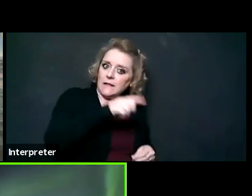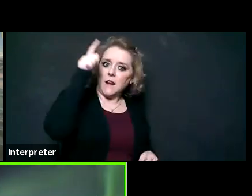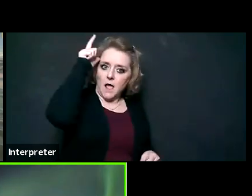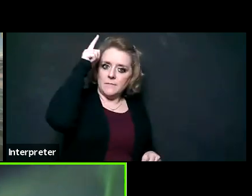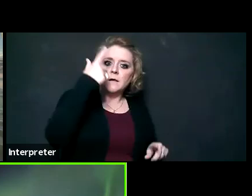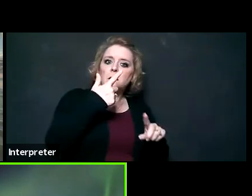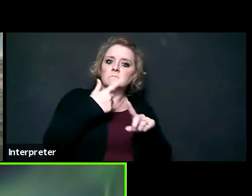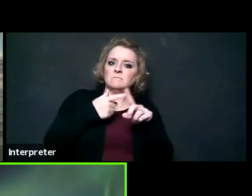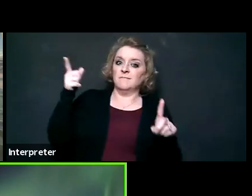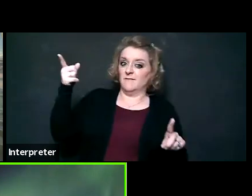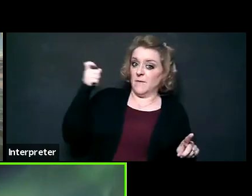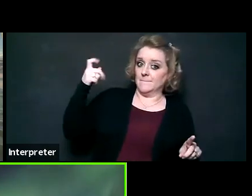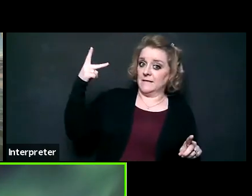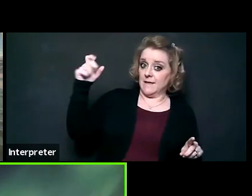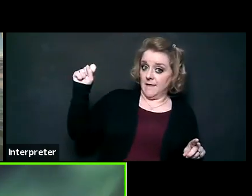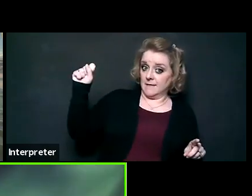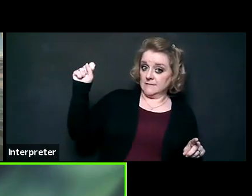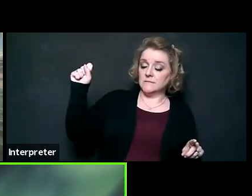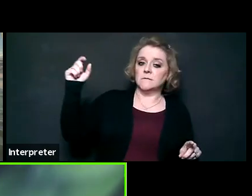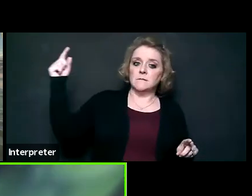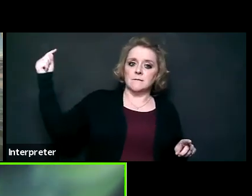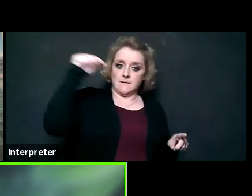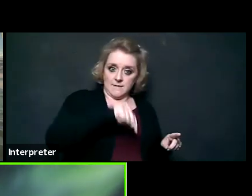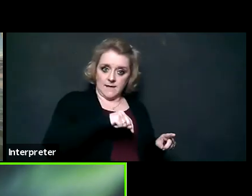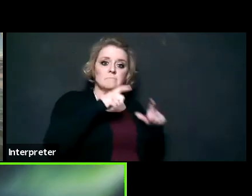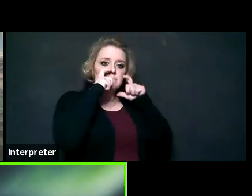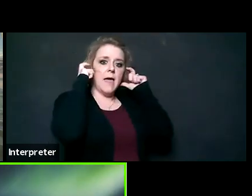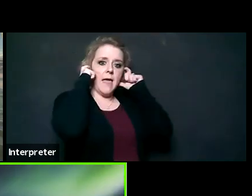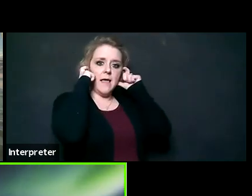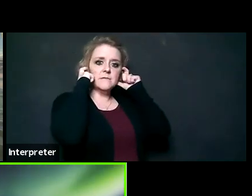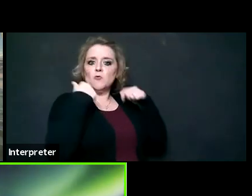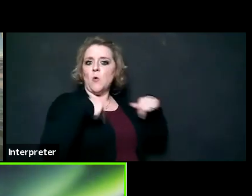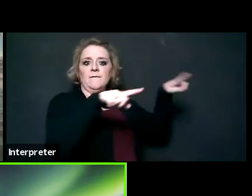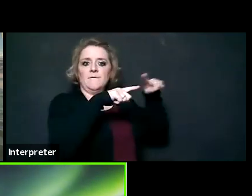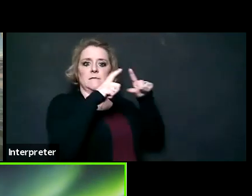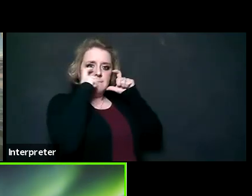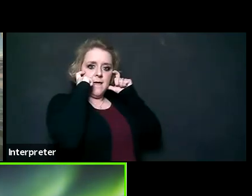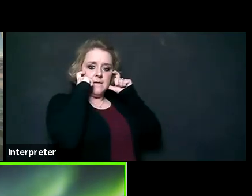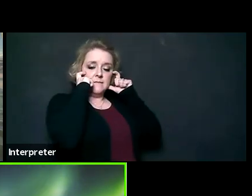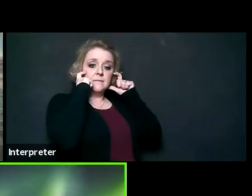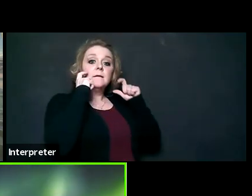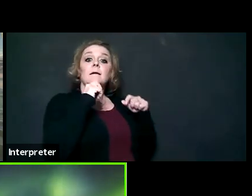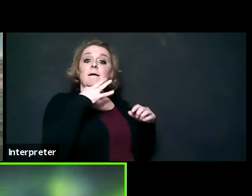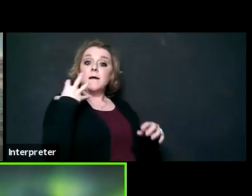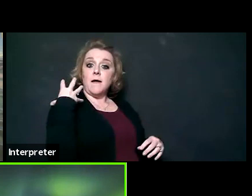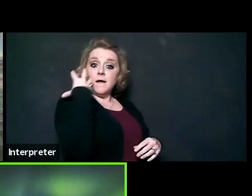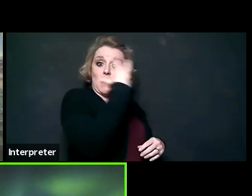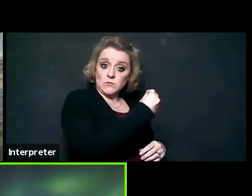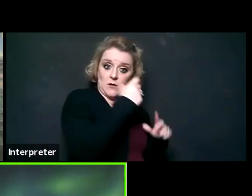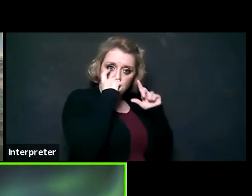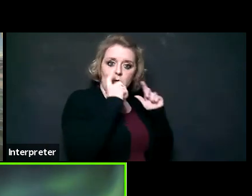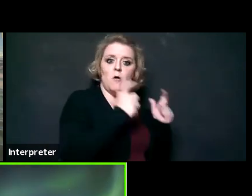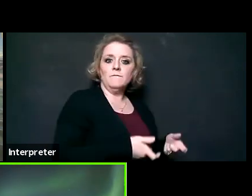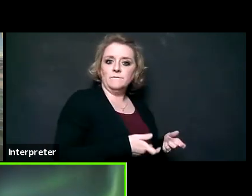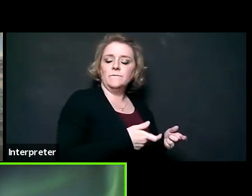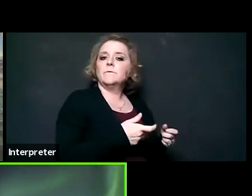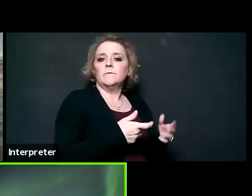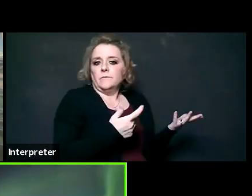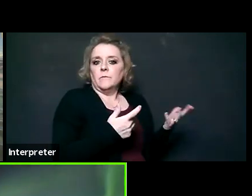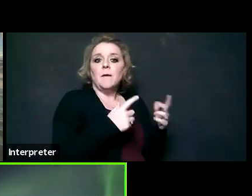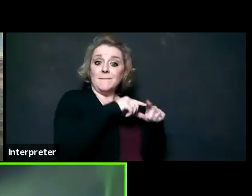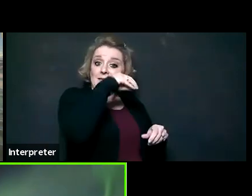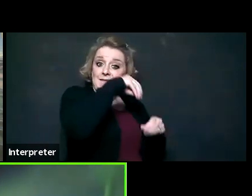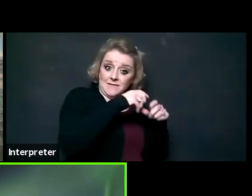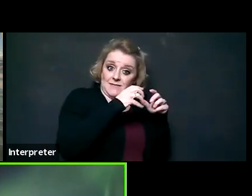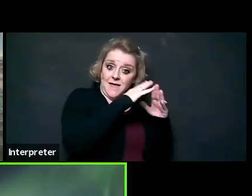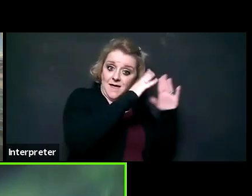Kansas, was when we were in the back porch or we were sitting in different rooms in my house. So I believe that you cannot ever